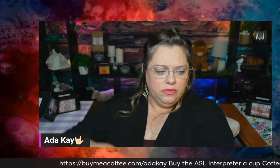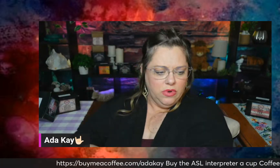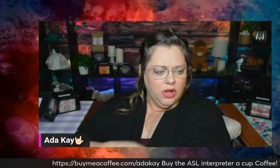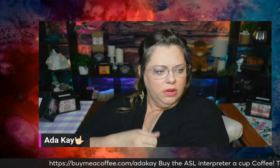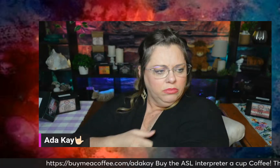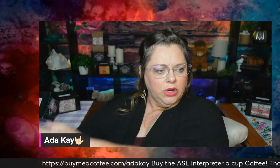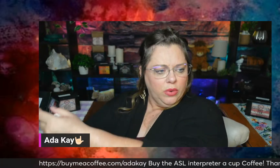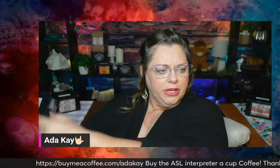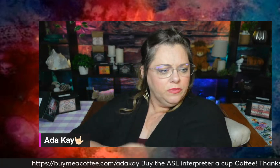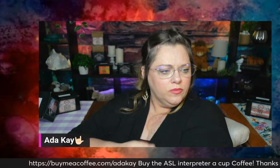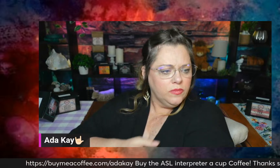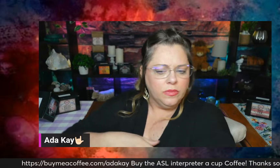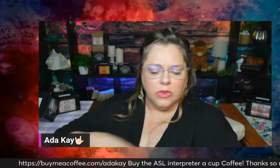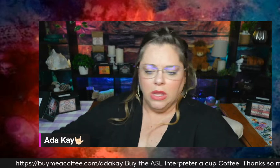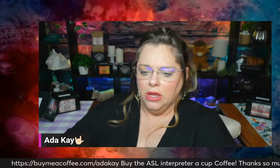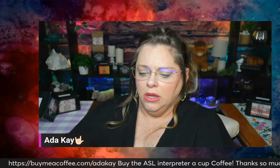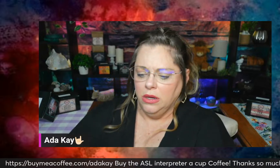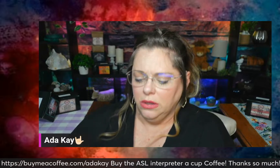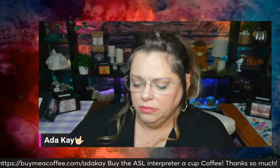EMS going.